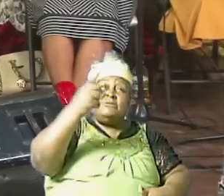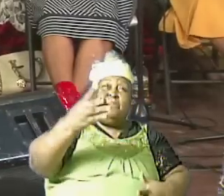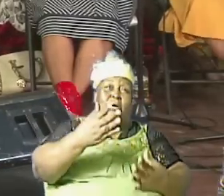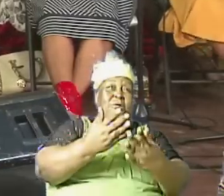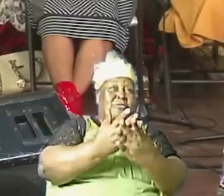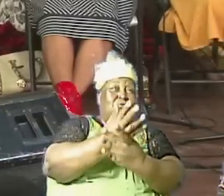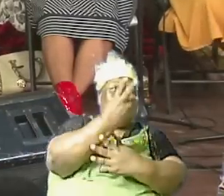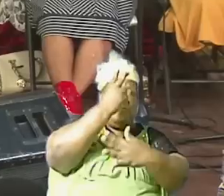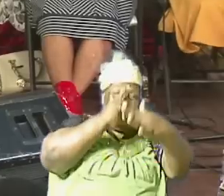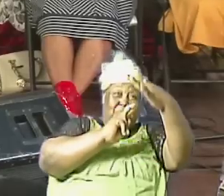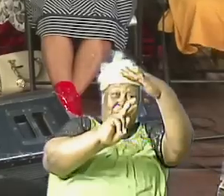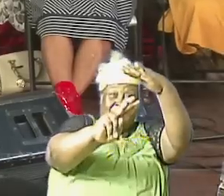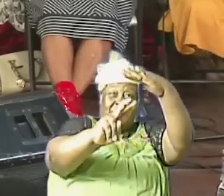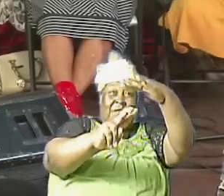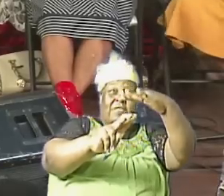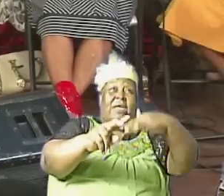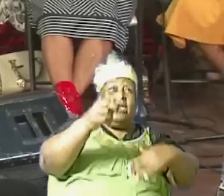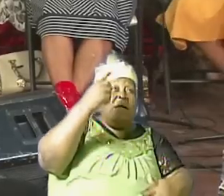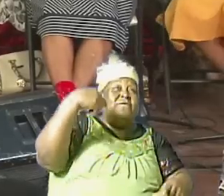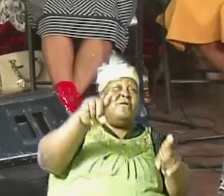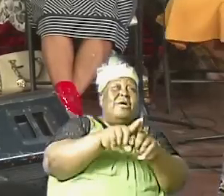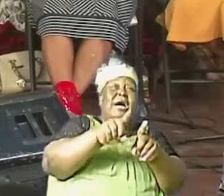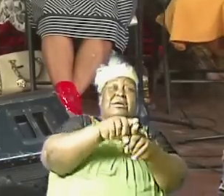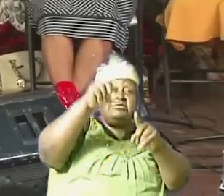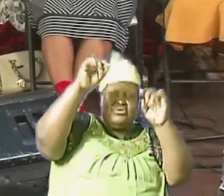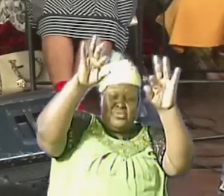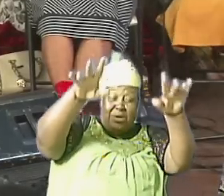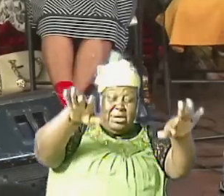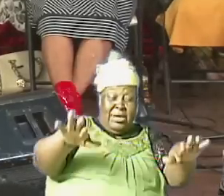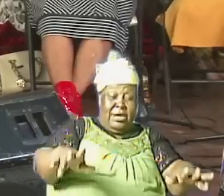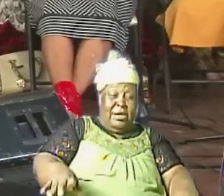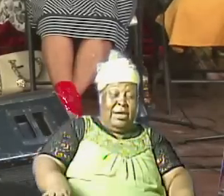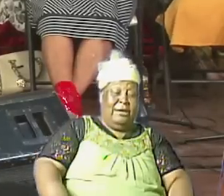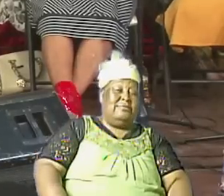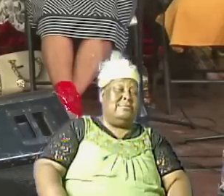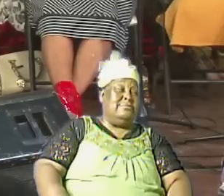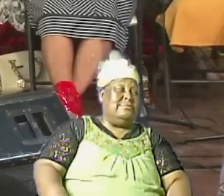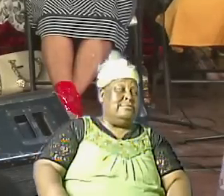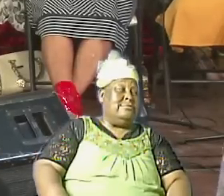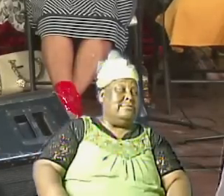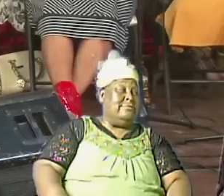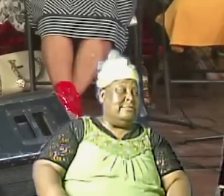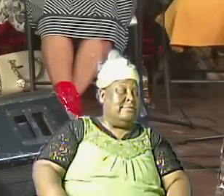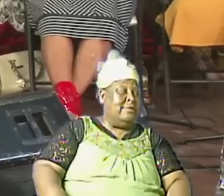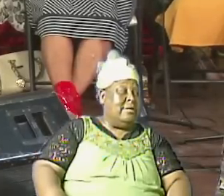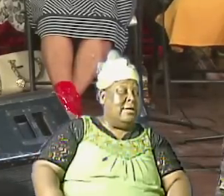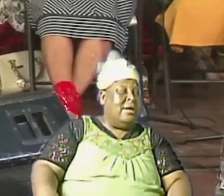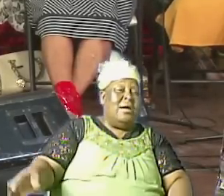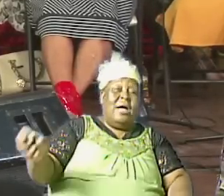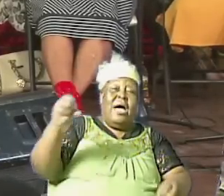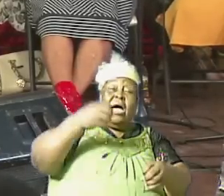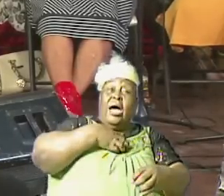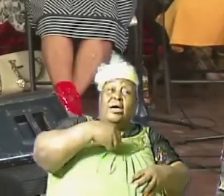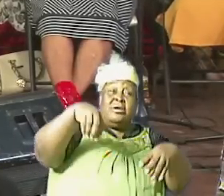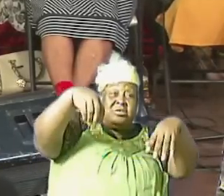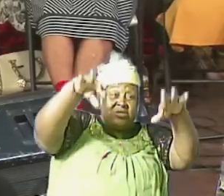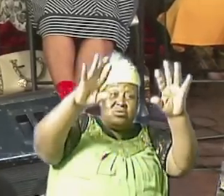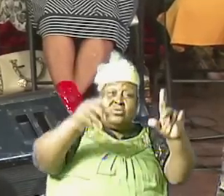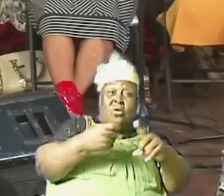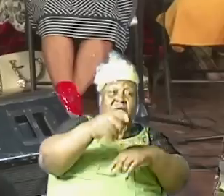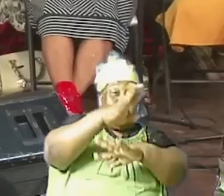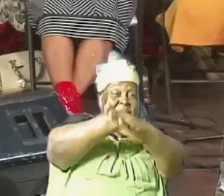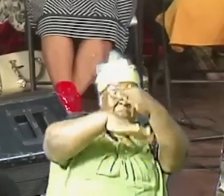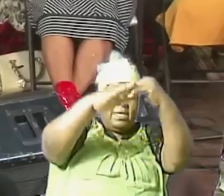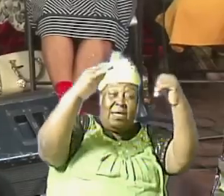spoke to the prophet. He said, for as the rain cometh down and the snow